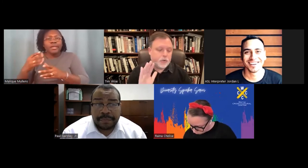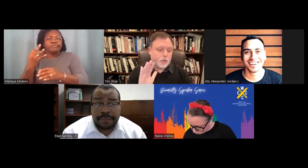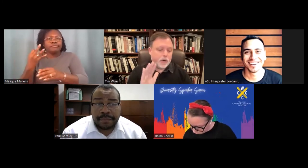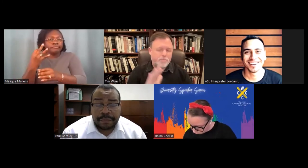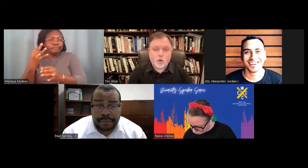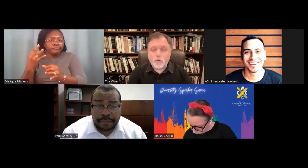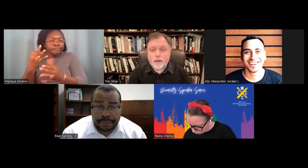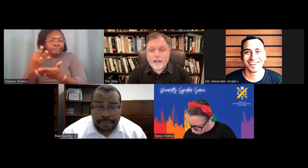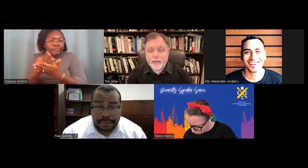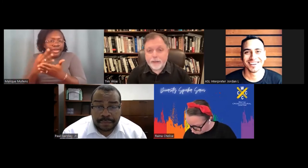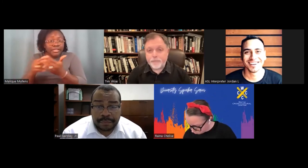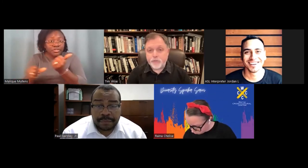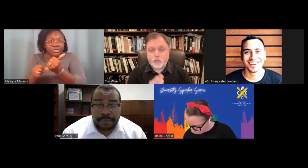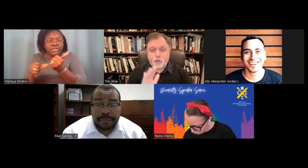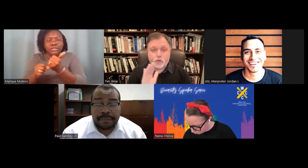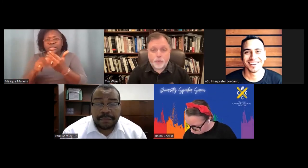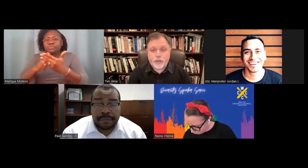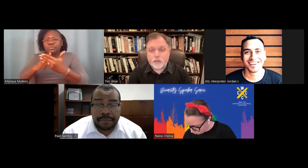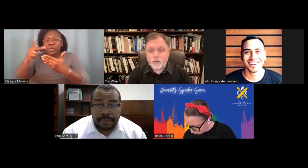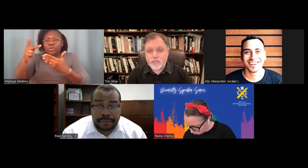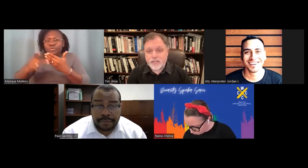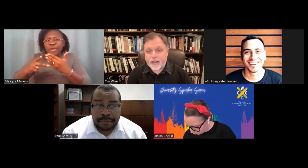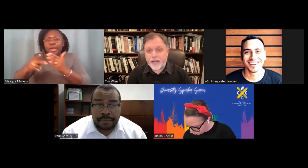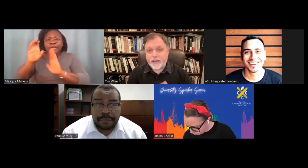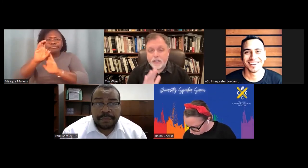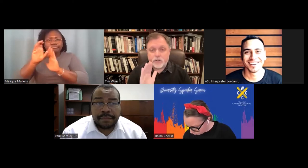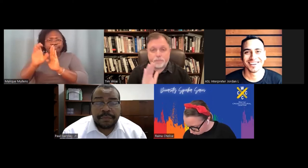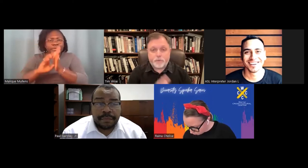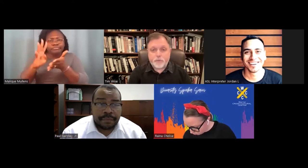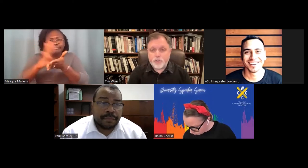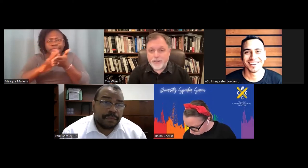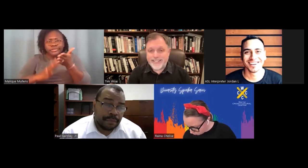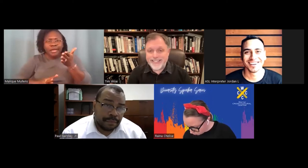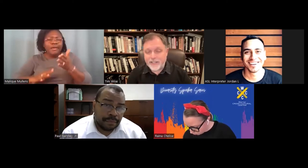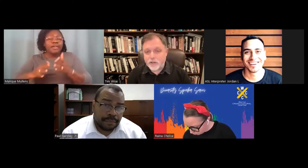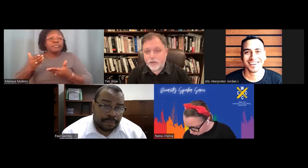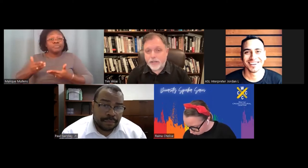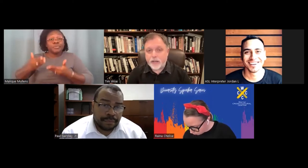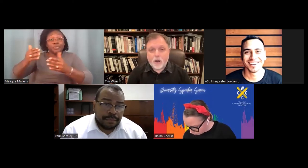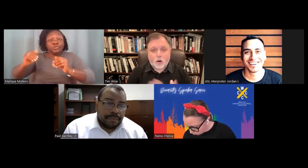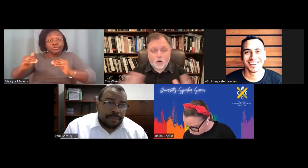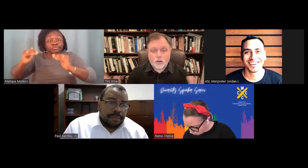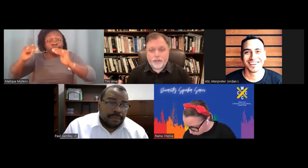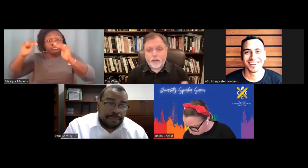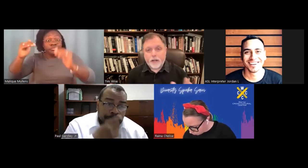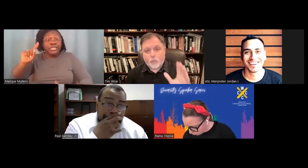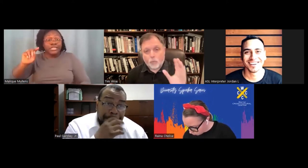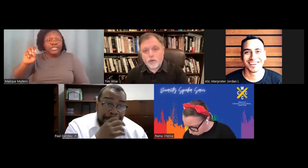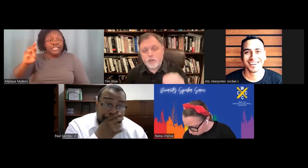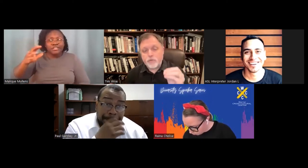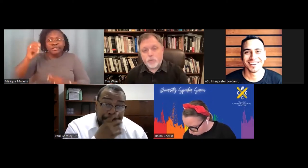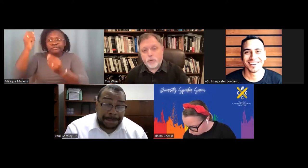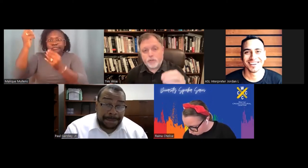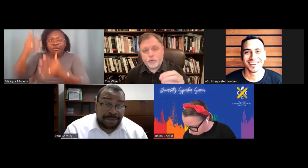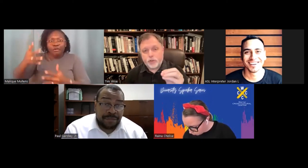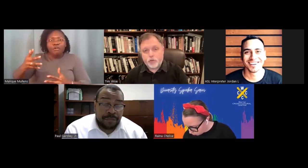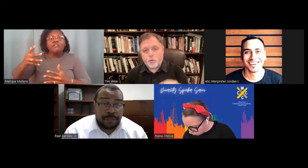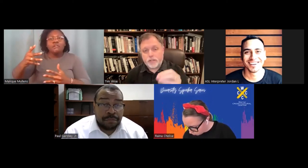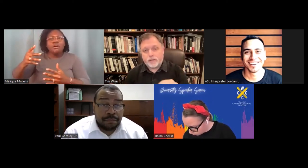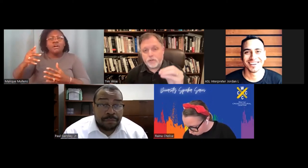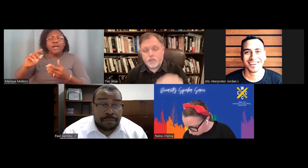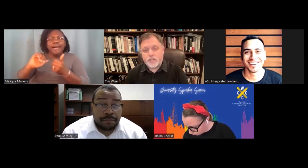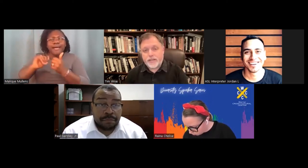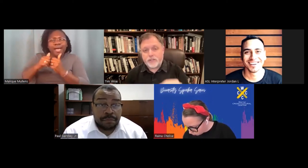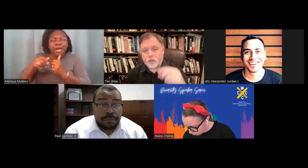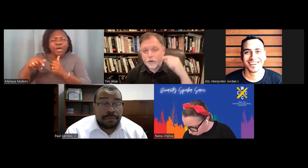to programming, to curricular design, to promotion and tenuring, all of it. What are you doing to ensure